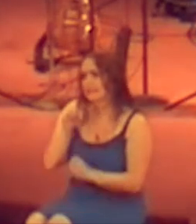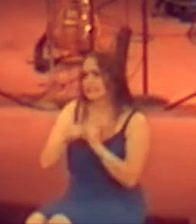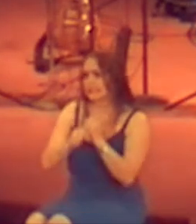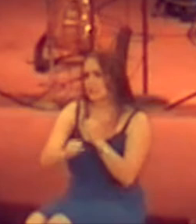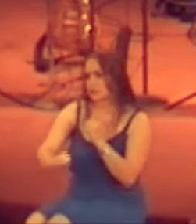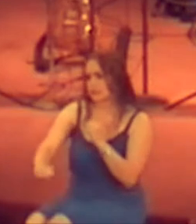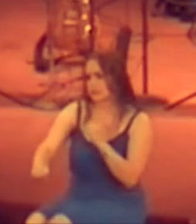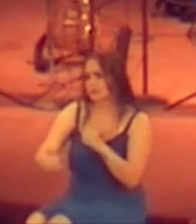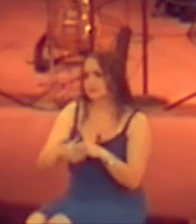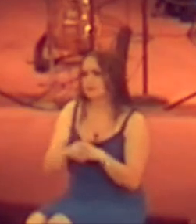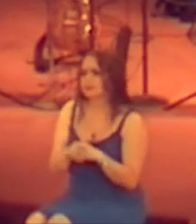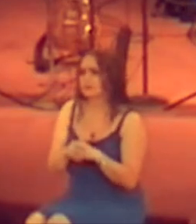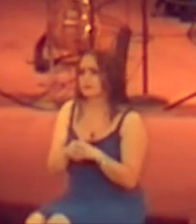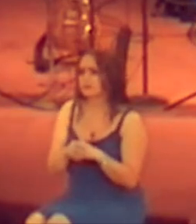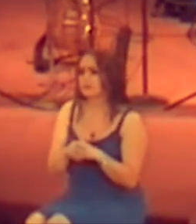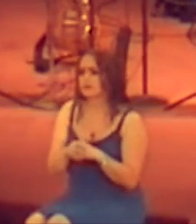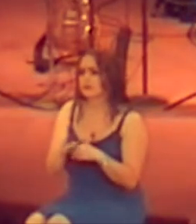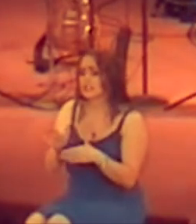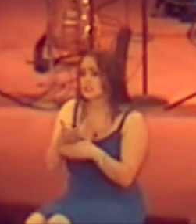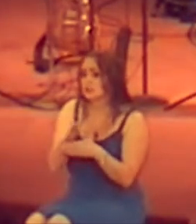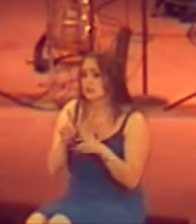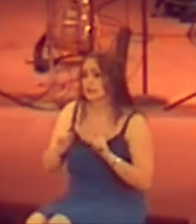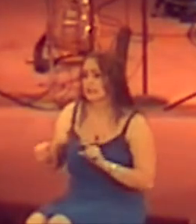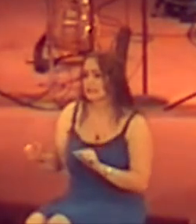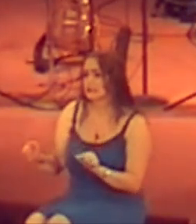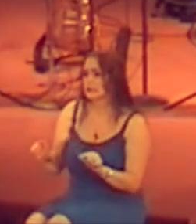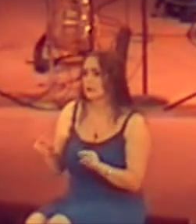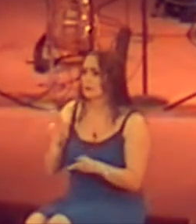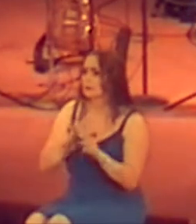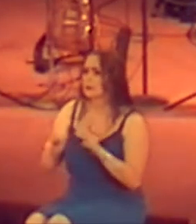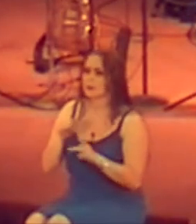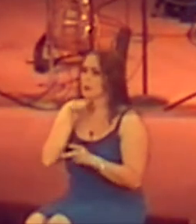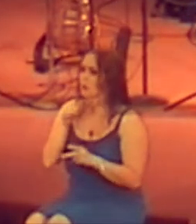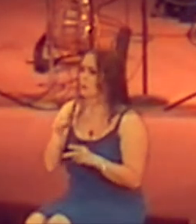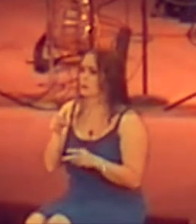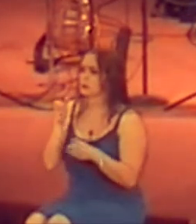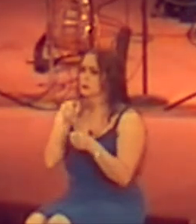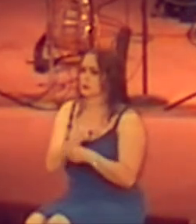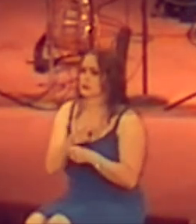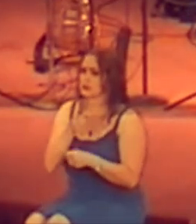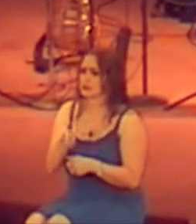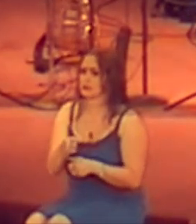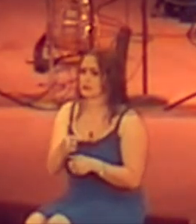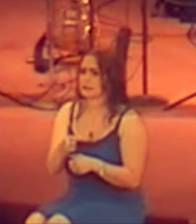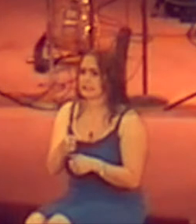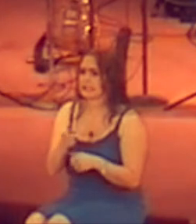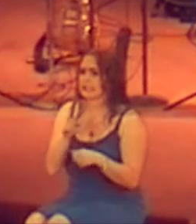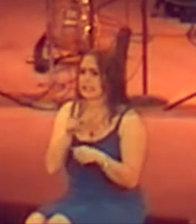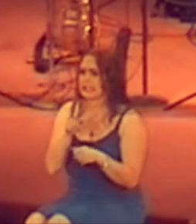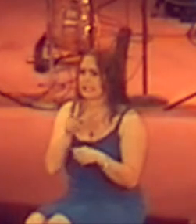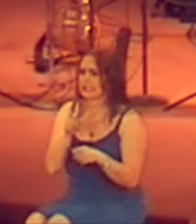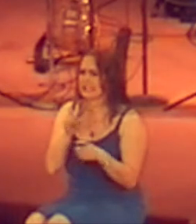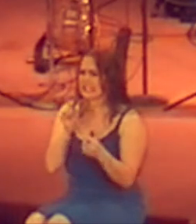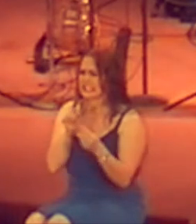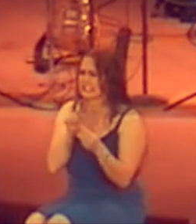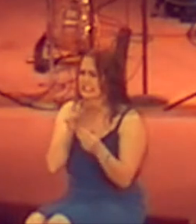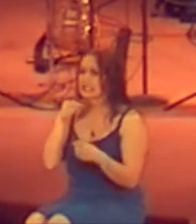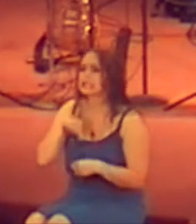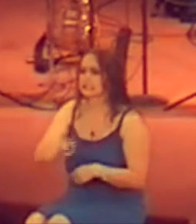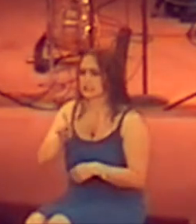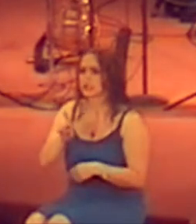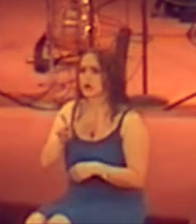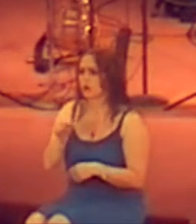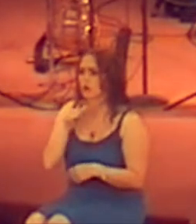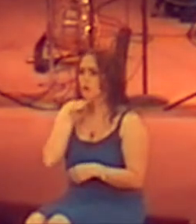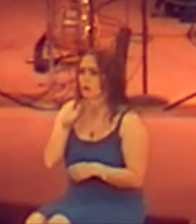Spread gossip and people will not trust you. Speak with insults and people will not follow you. Speak with sarcasm